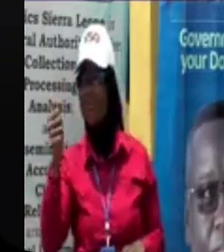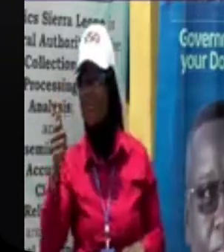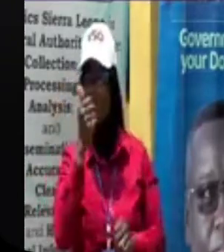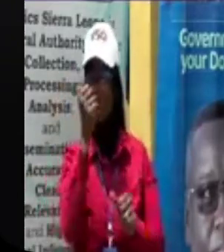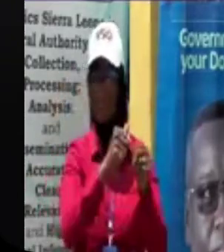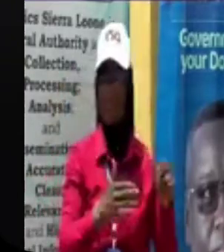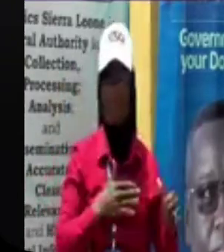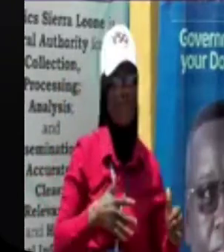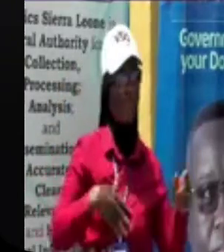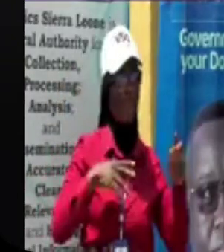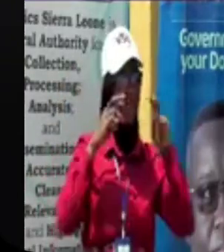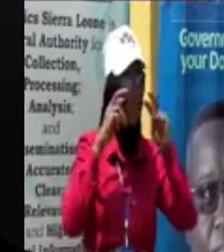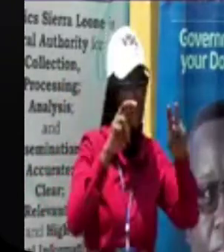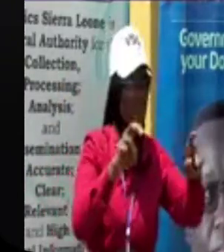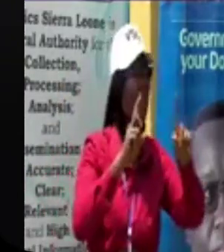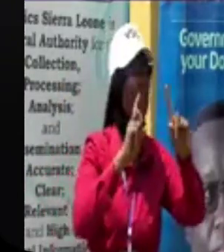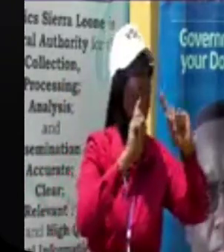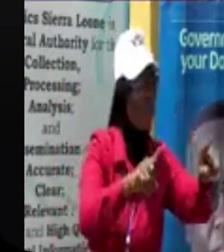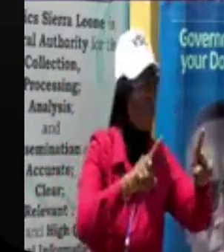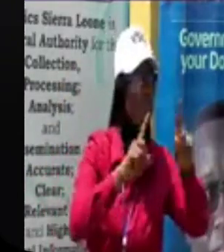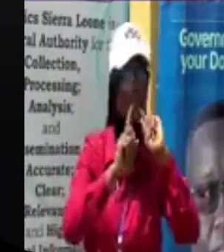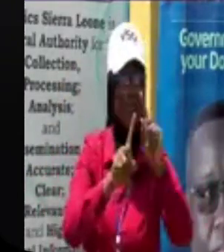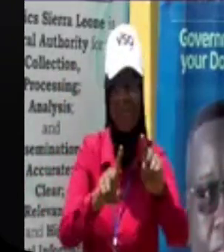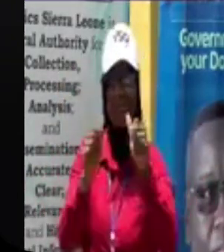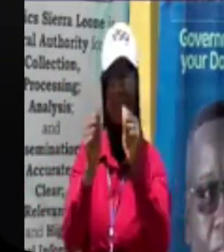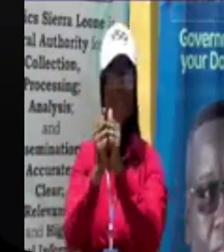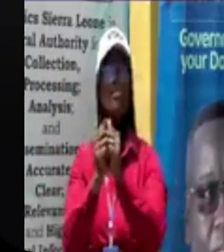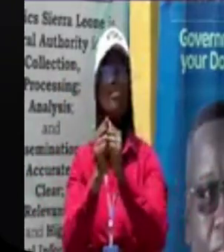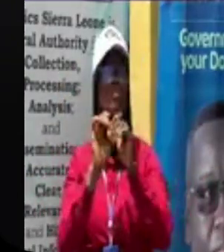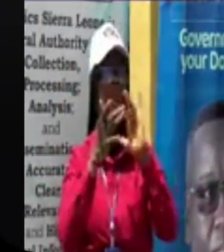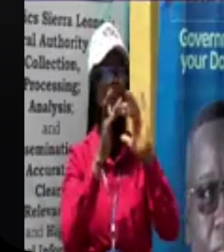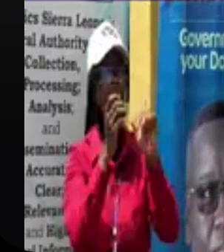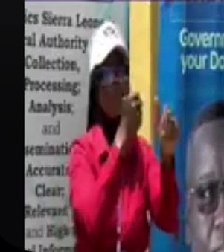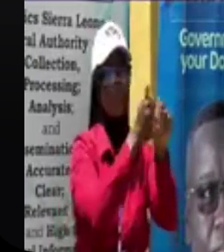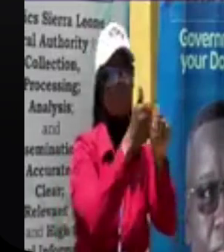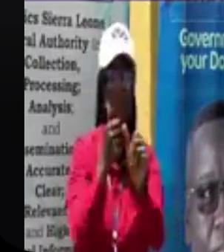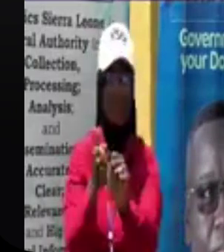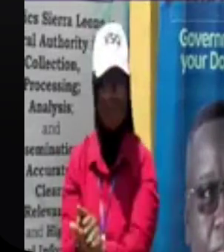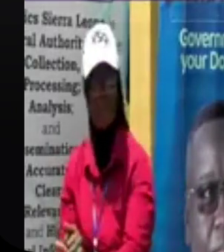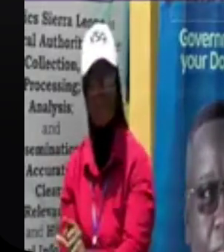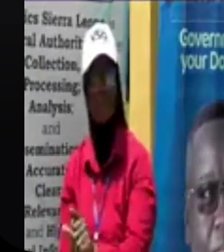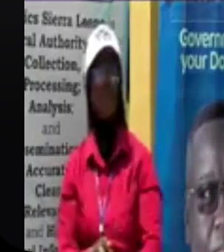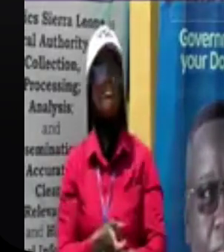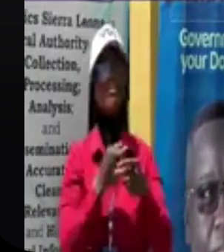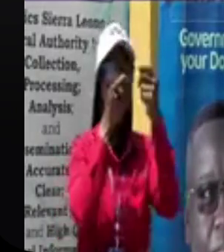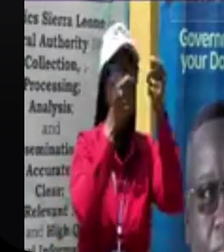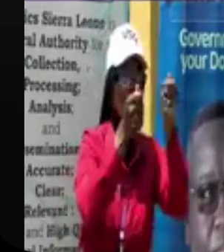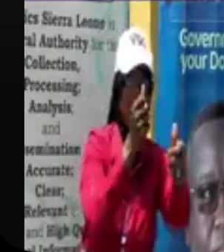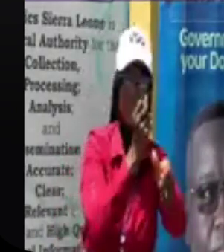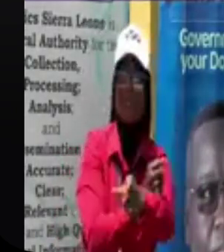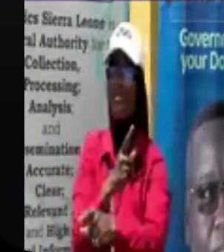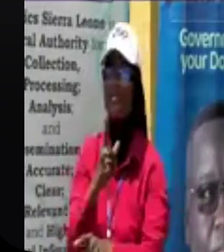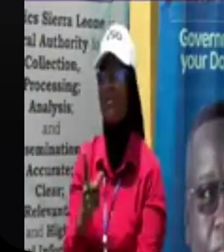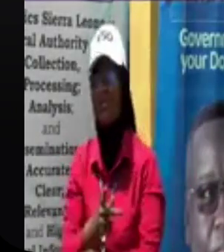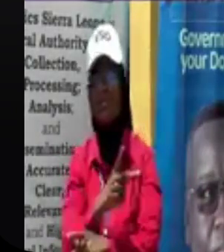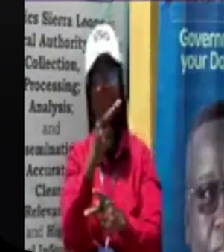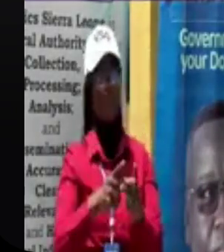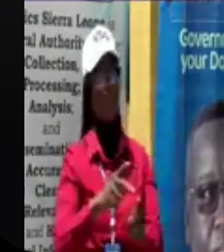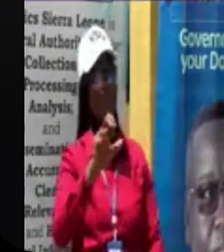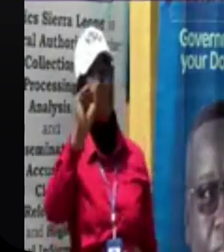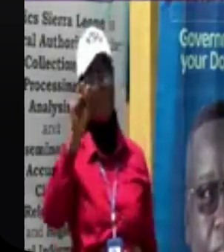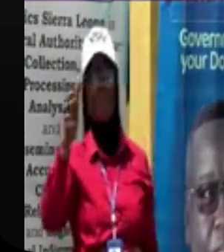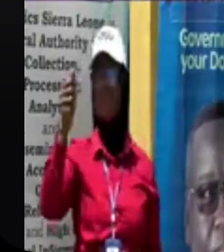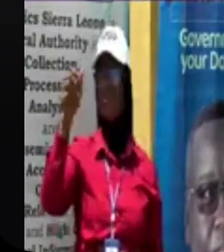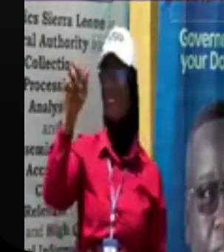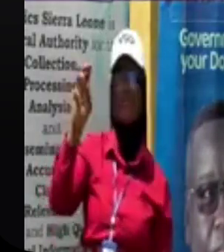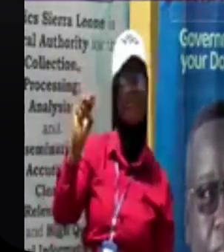answer some of the questions on the spot with the contractor safe. On the field salon side for Samu, indeed President know this area.